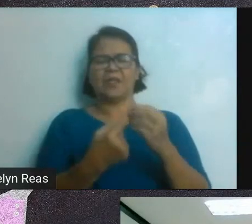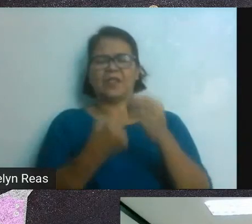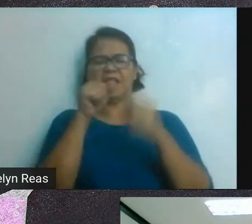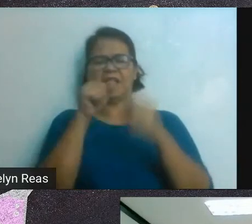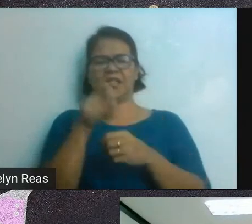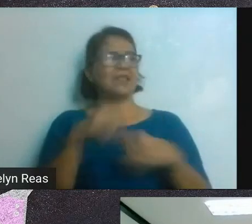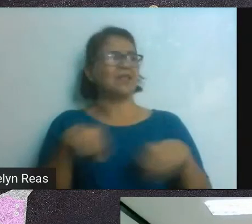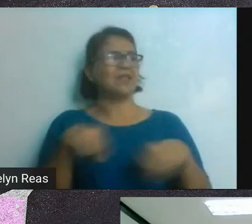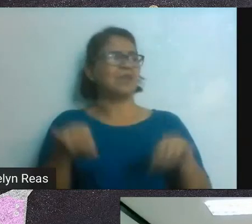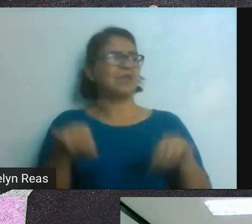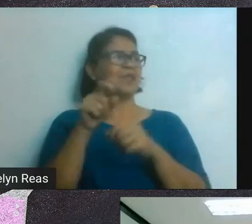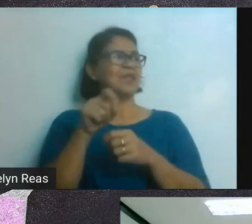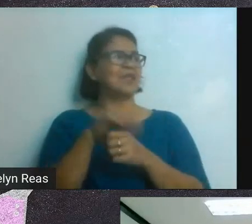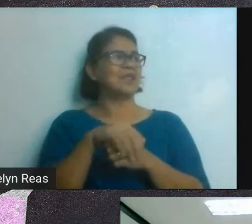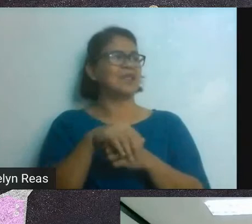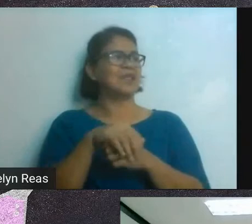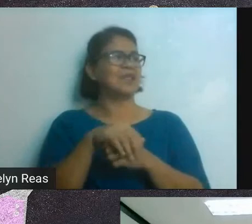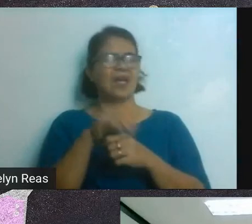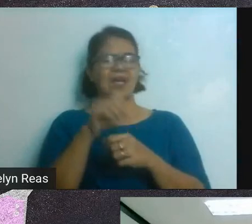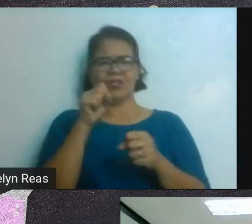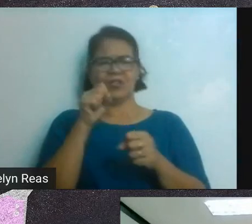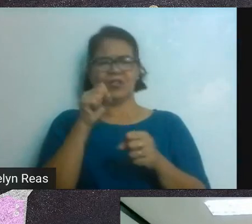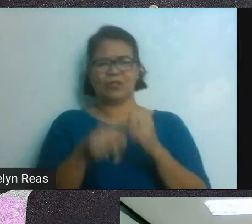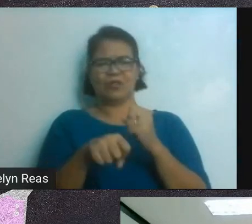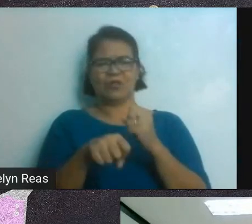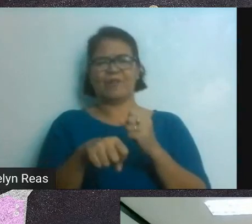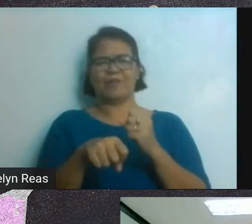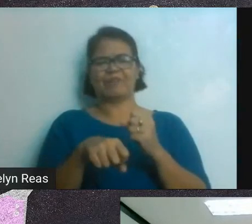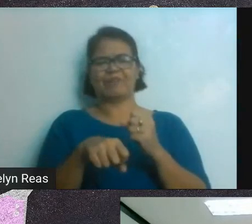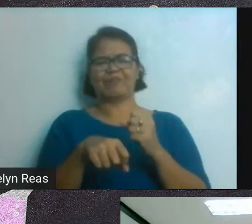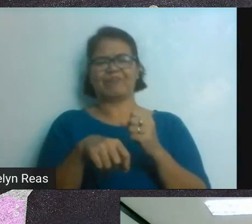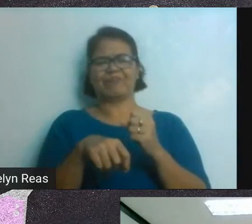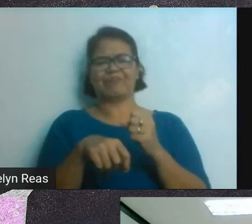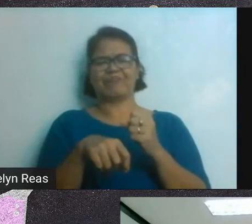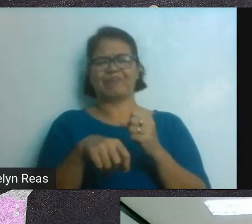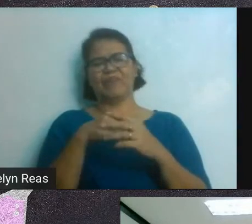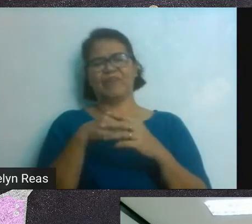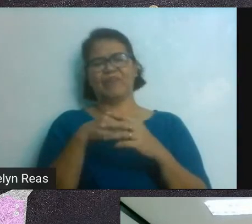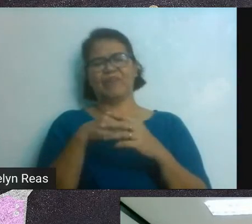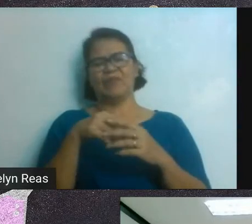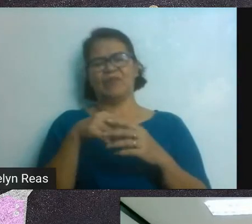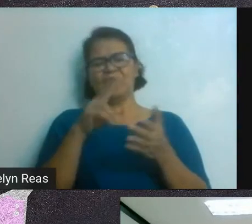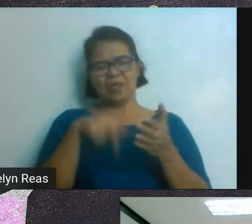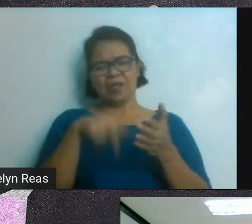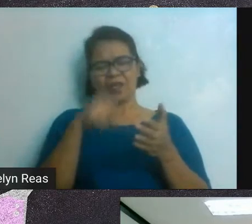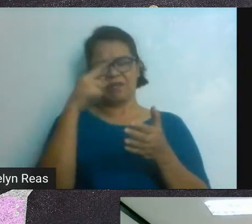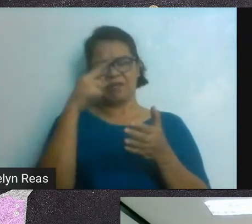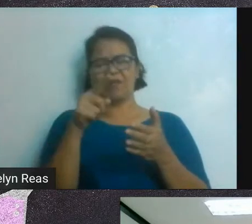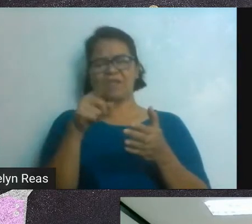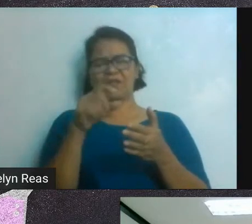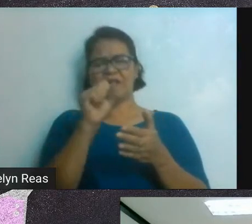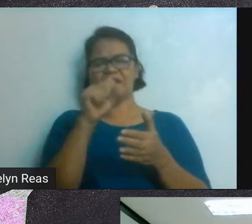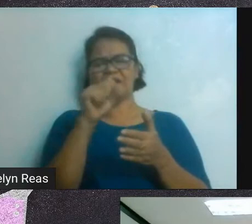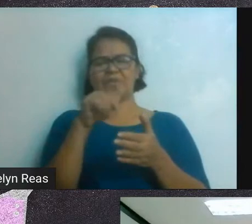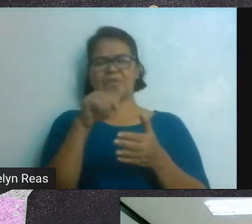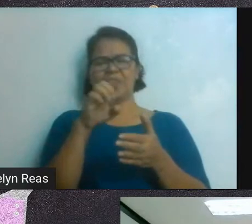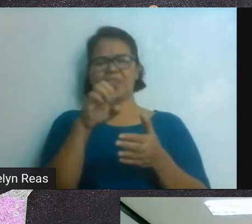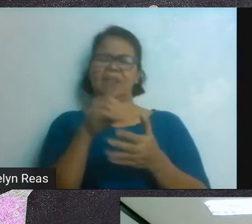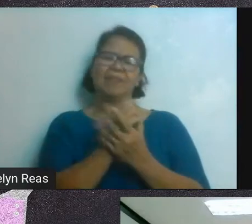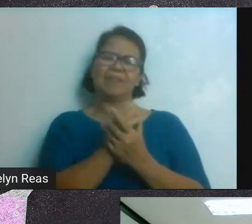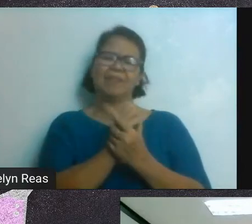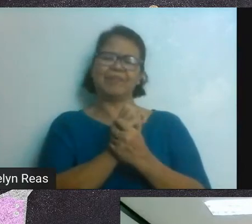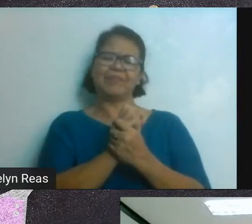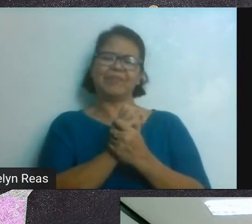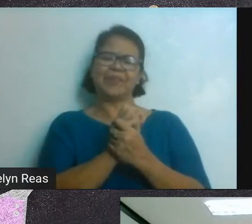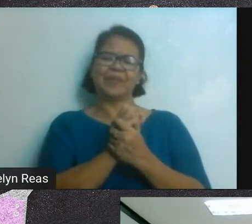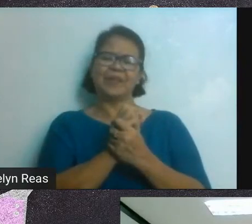kanilang reading comprehension lahat. Ito yung mga ano. Ang iniisip ko pa, other than, kasi nga,